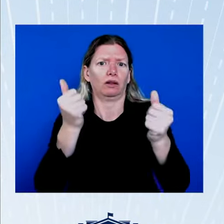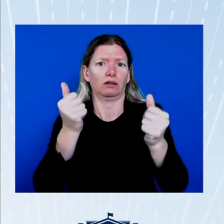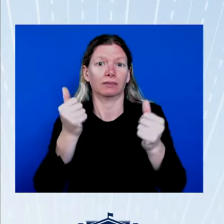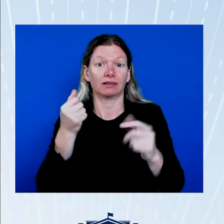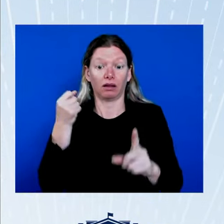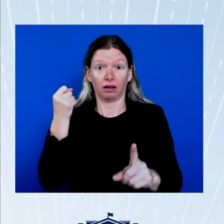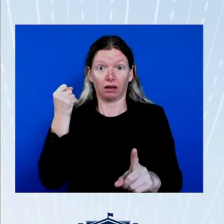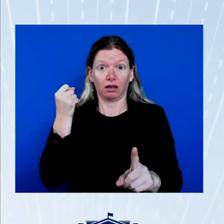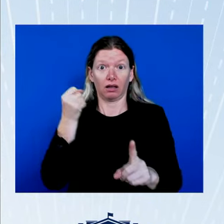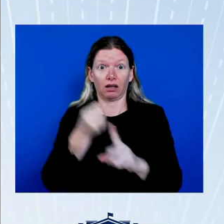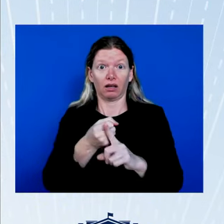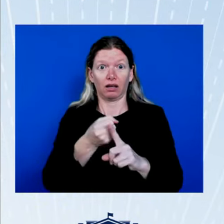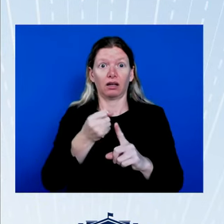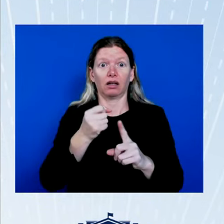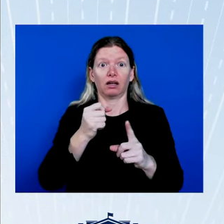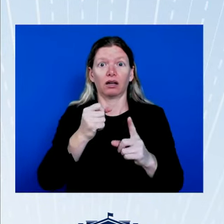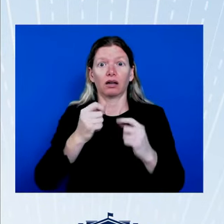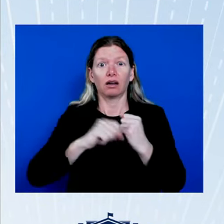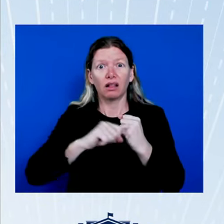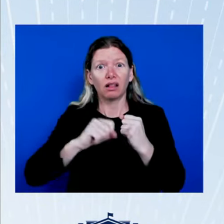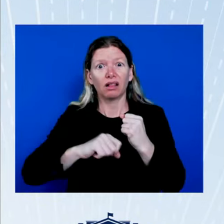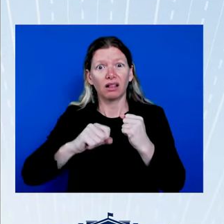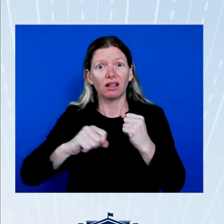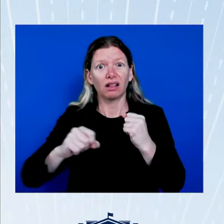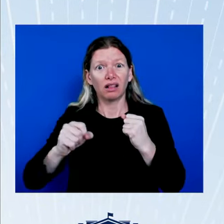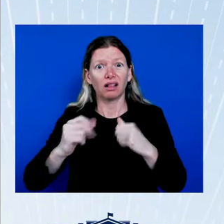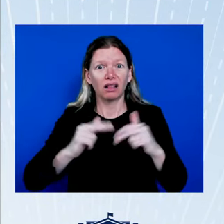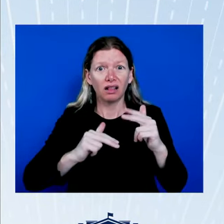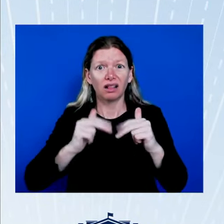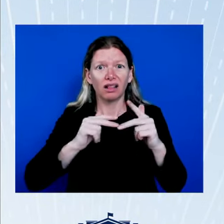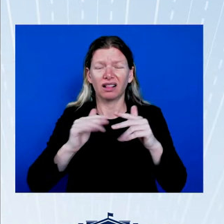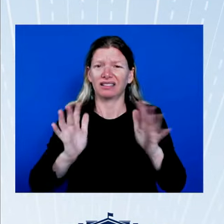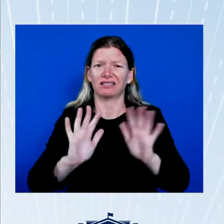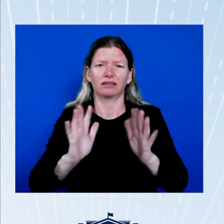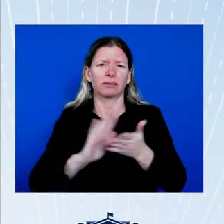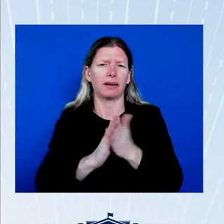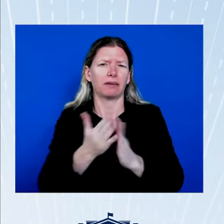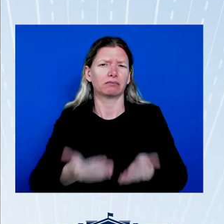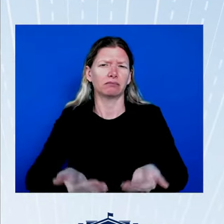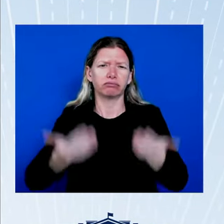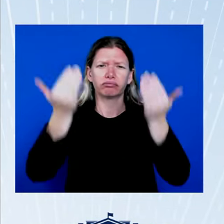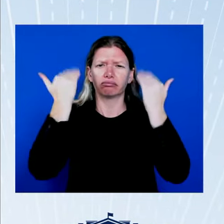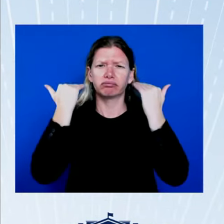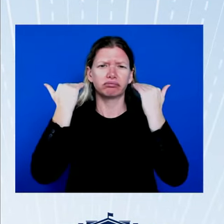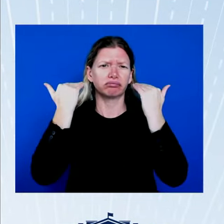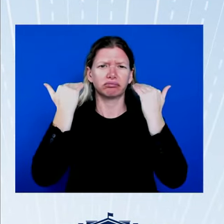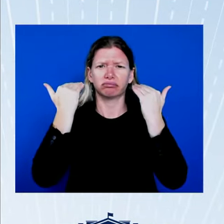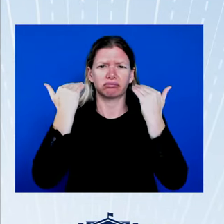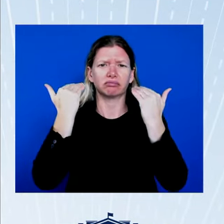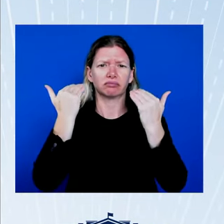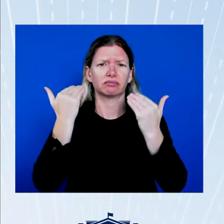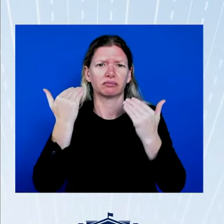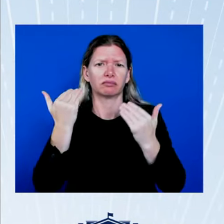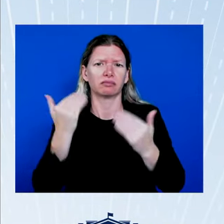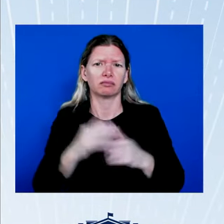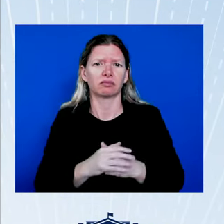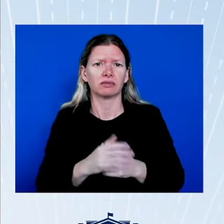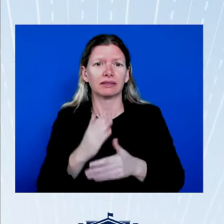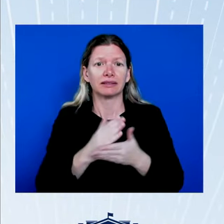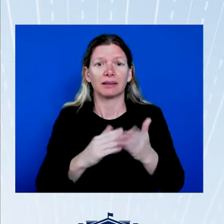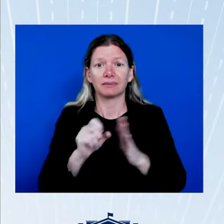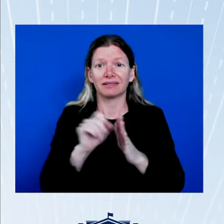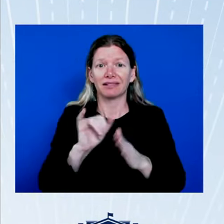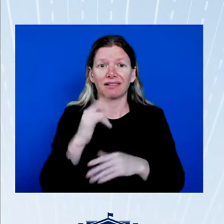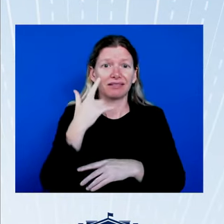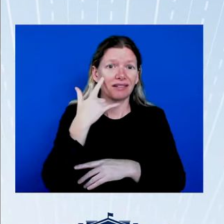even the most capable and resilient communities. Some states like California and New York have experienced